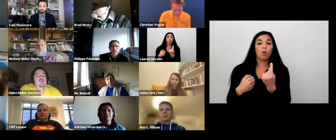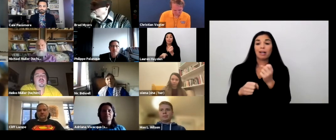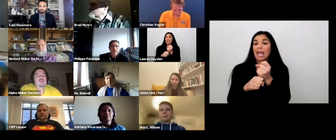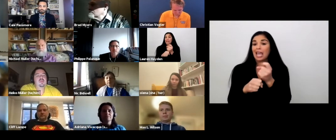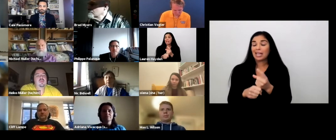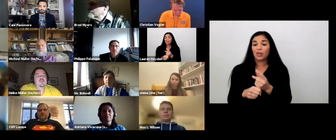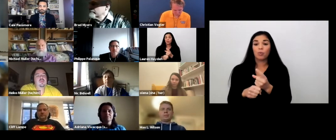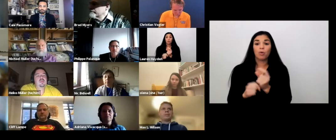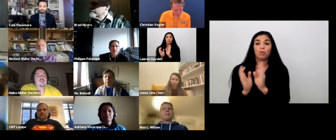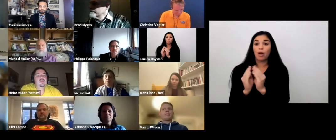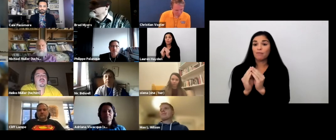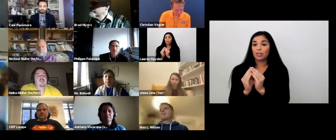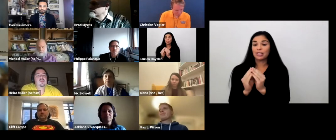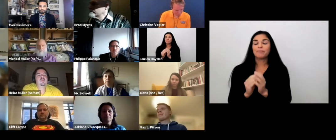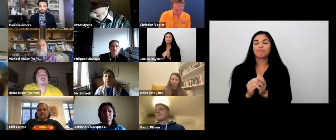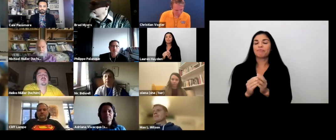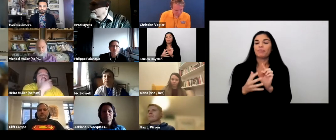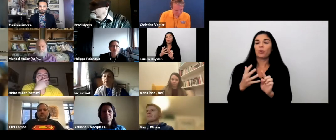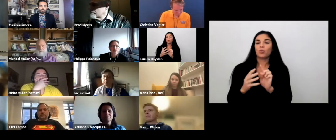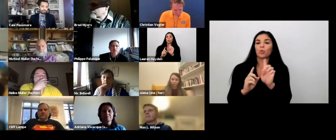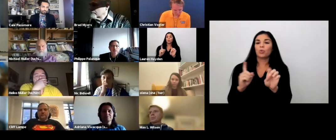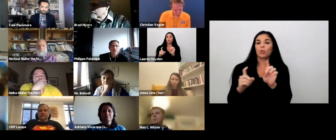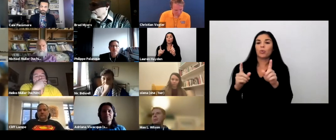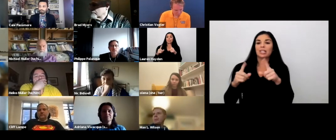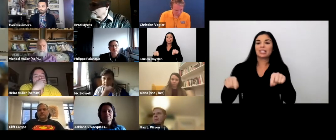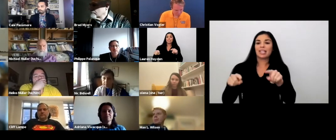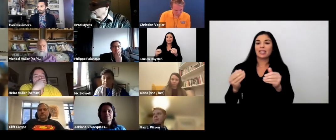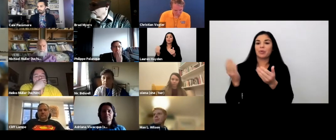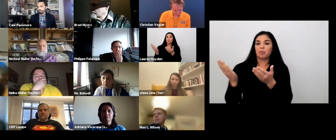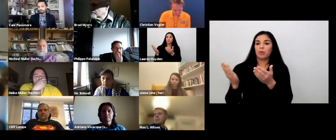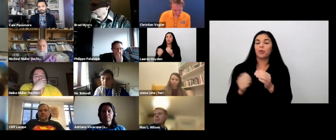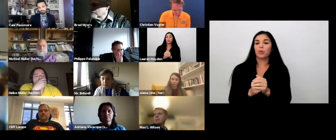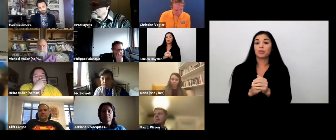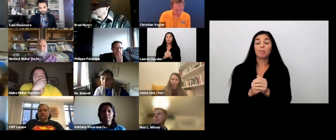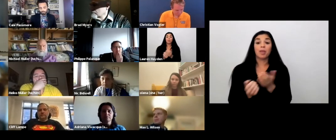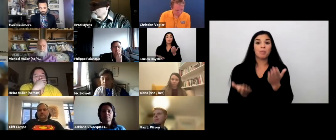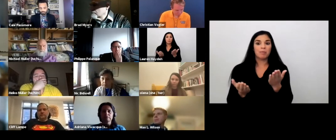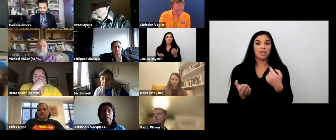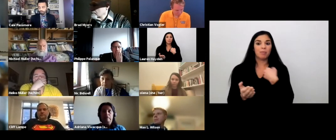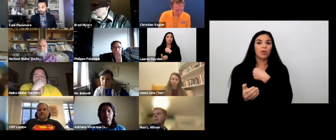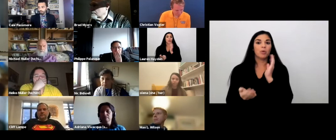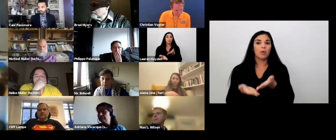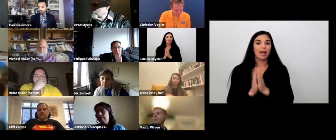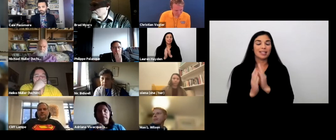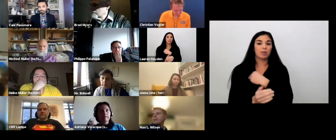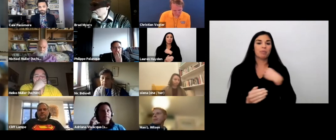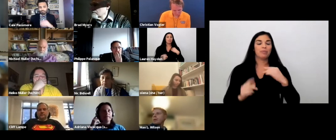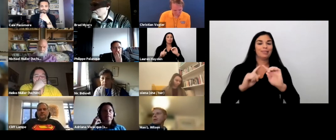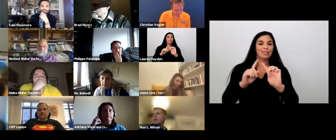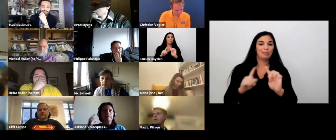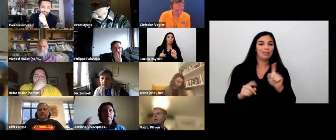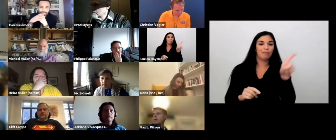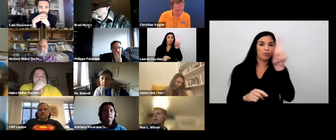So anyway, these are the questions that they were posed, but we might want to ask our membership different questions. And